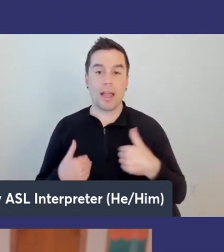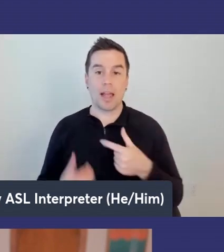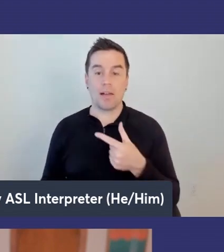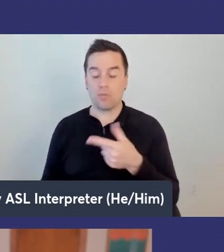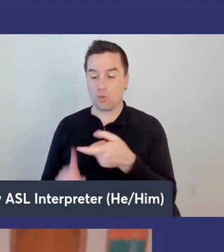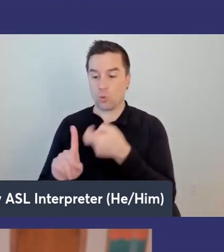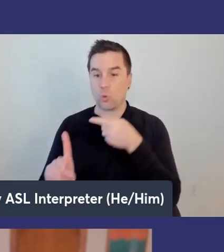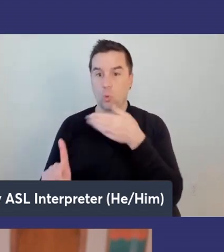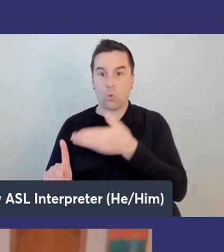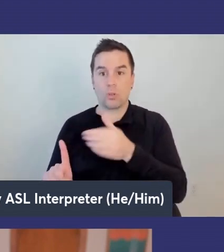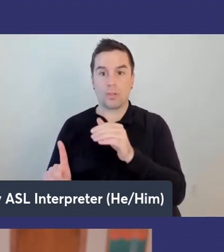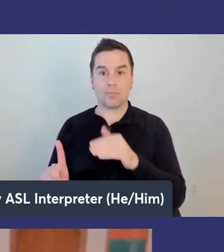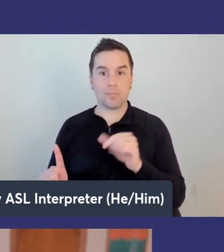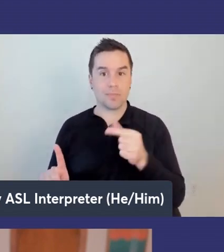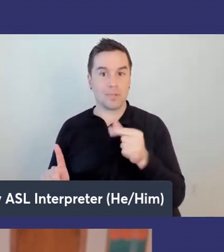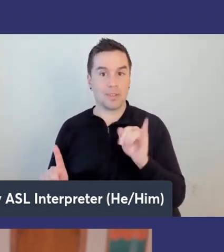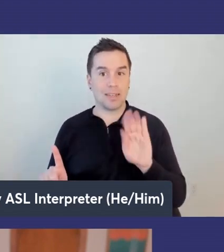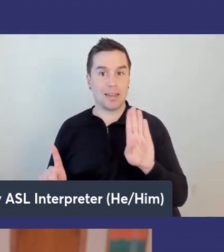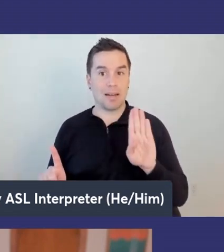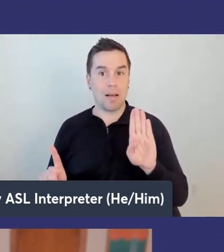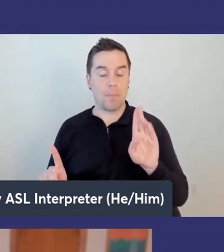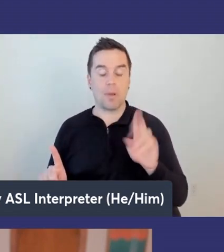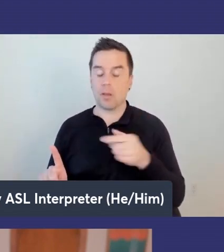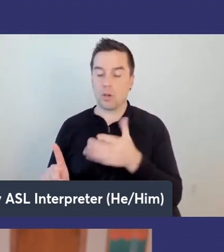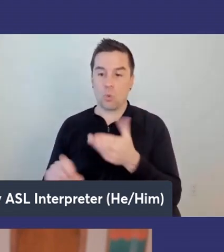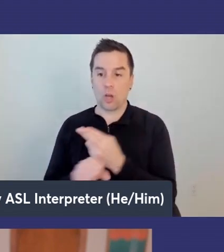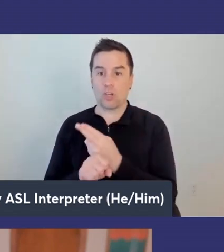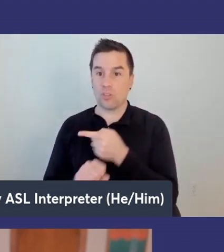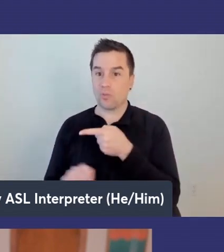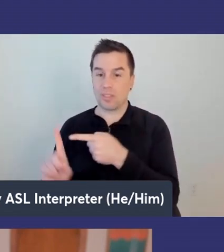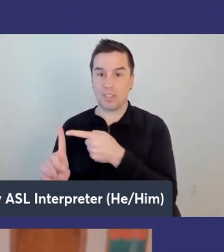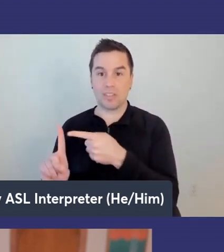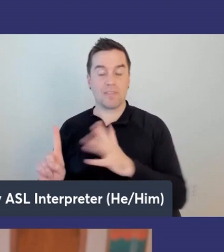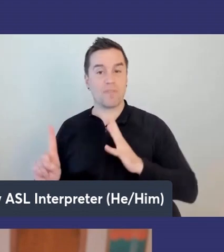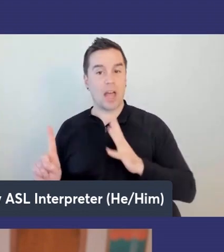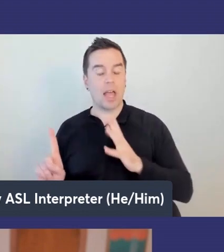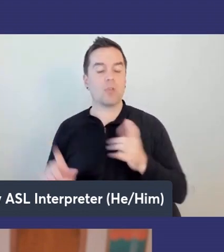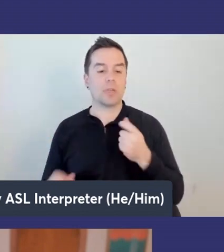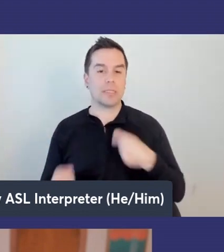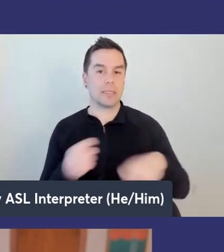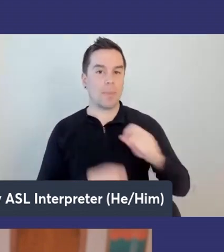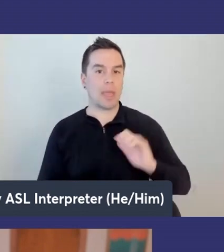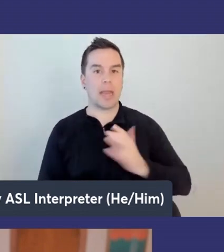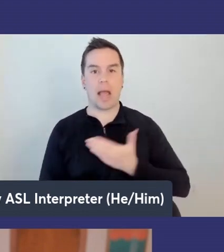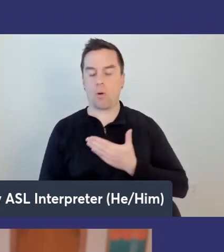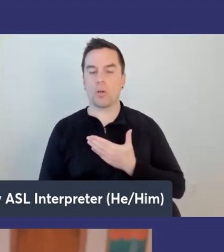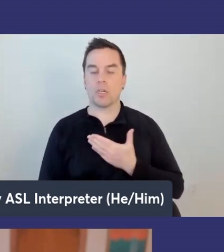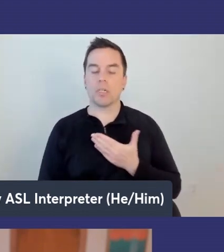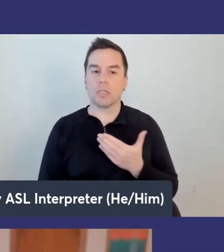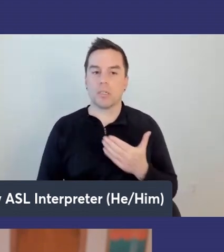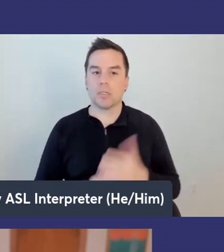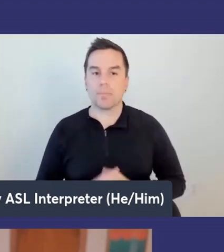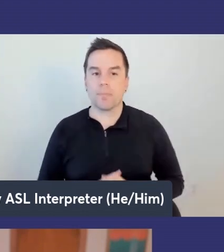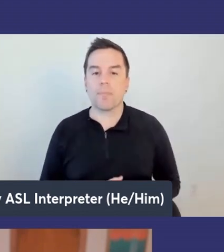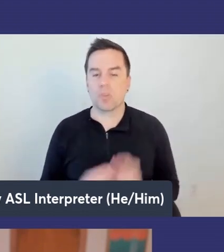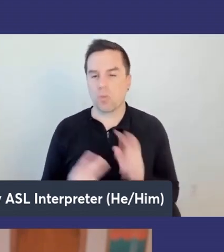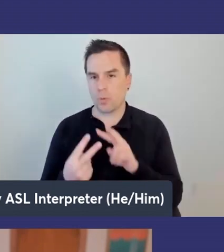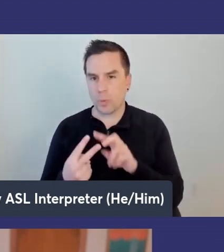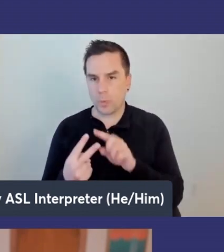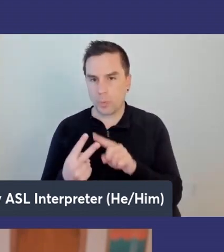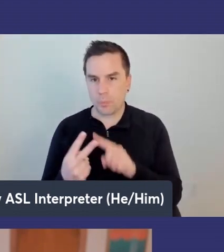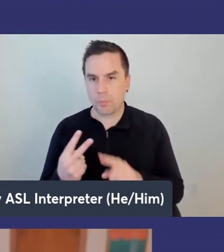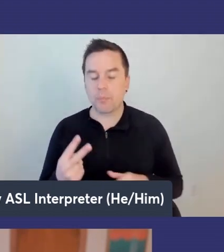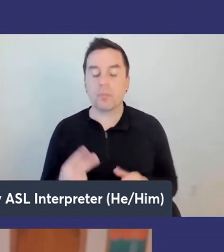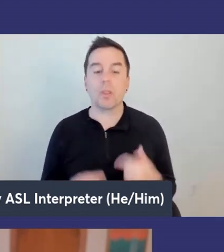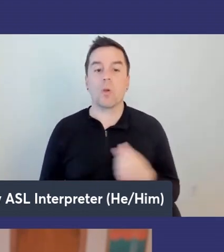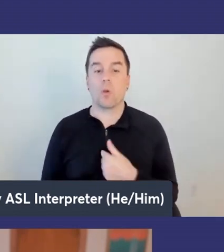to use that, great. Just sort of sub in our first-party solution in source management and use GitHub instead. So those are the two we've got there. And we launched